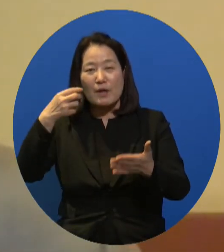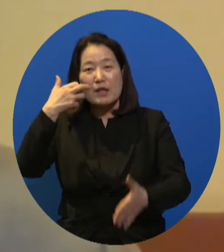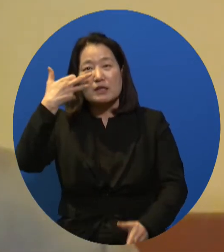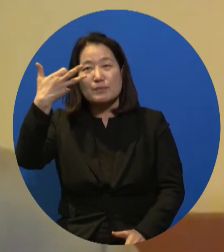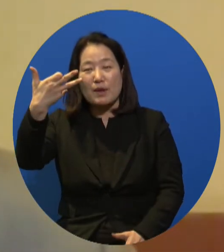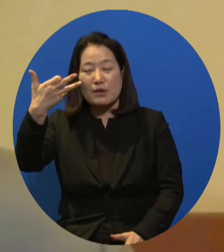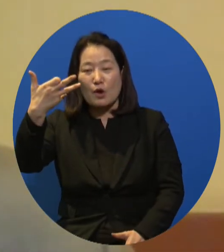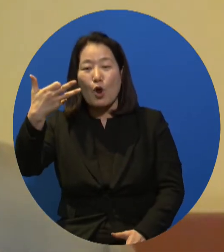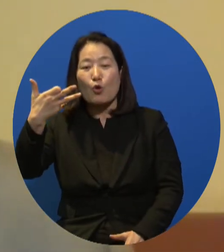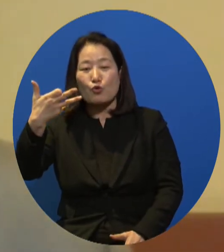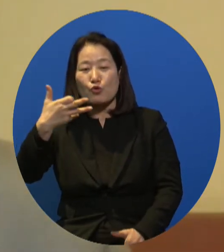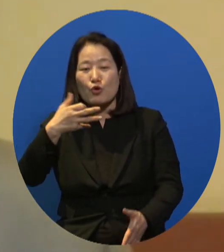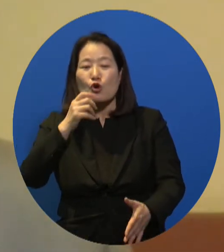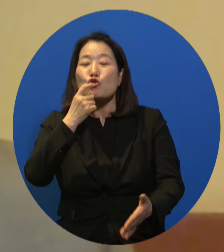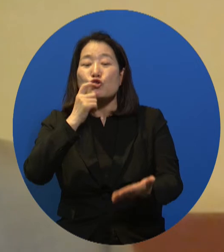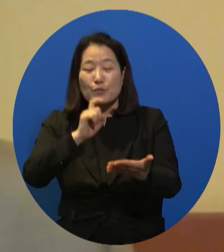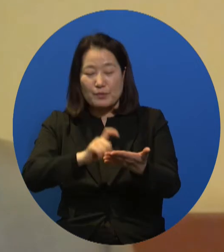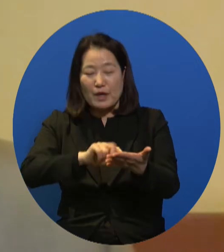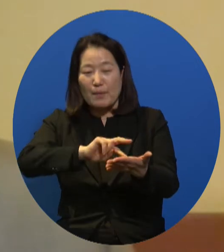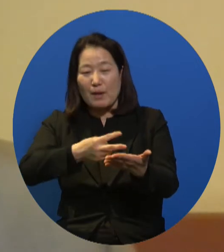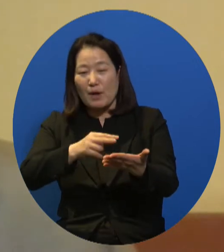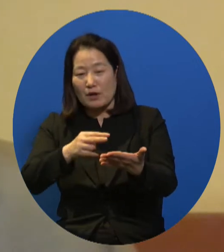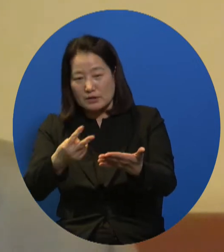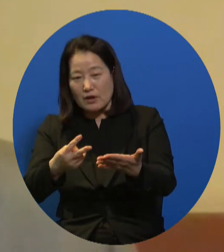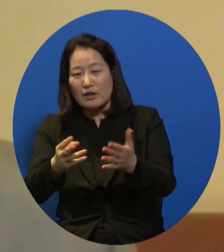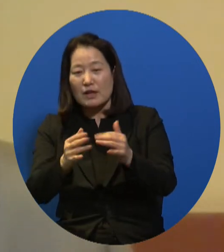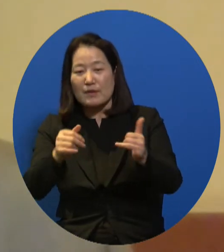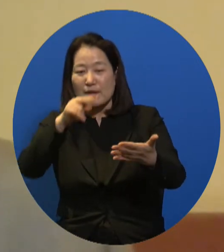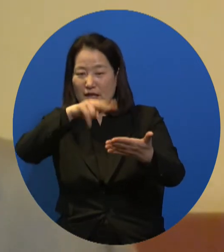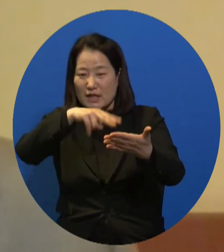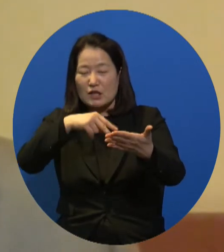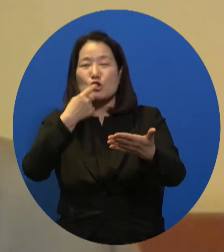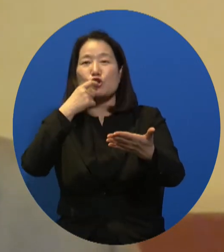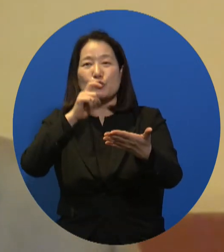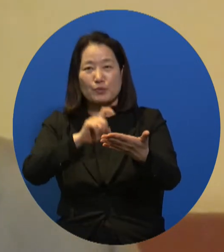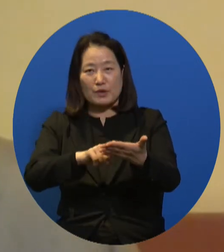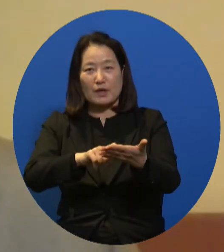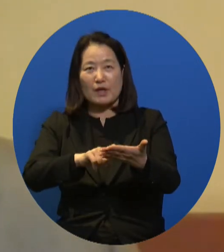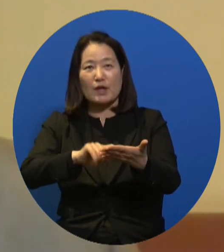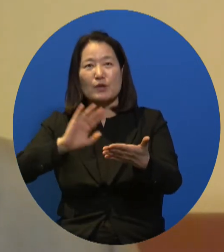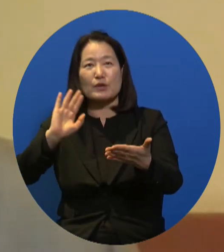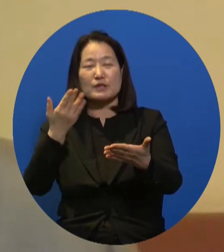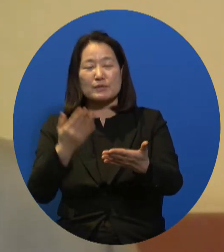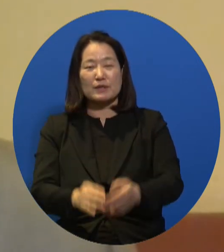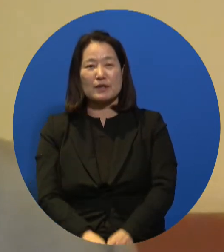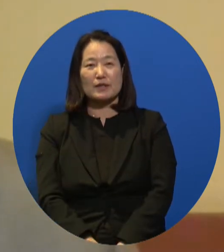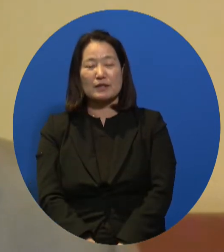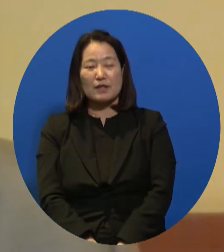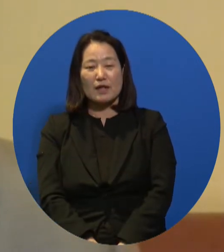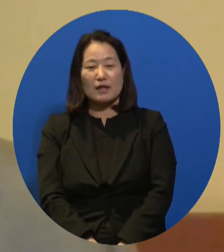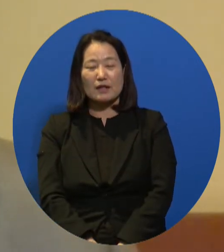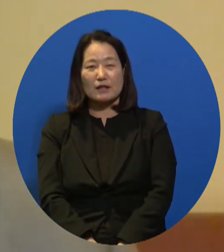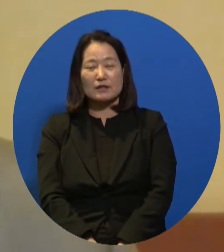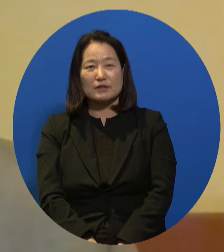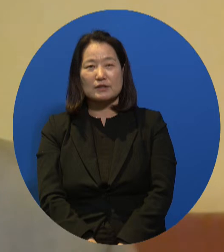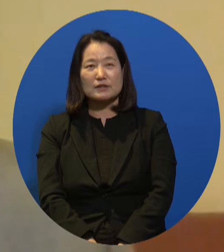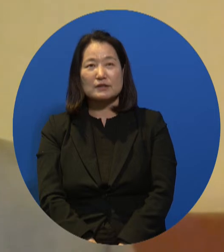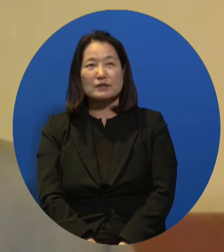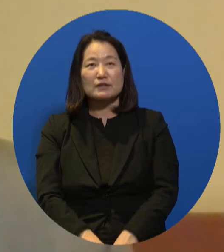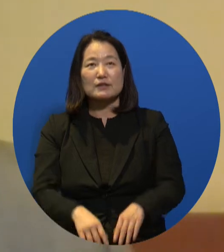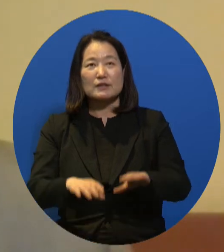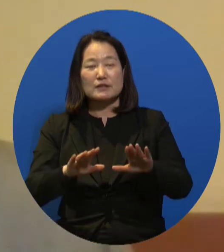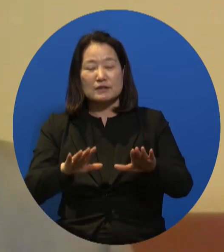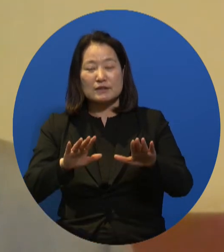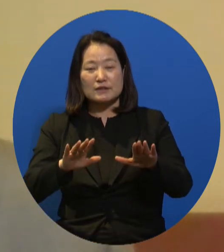by the findings. Following a number of our own transparency requests for documents, we now know that the European